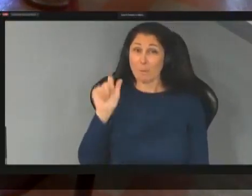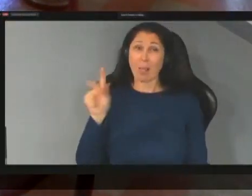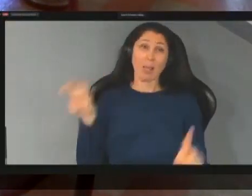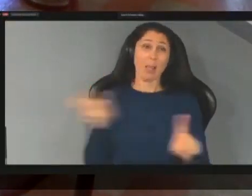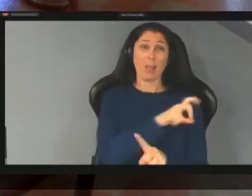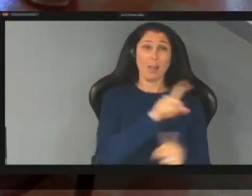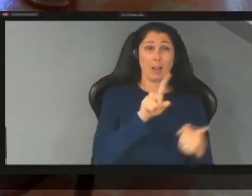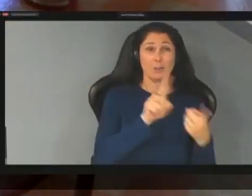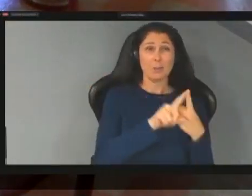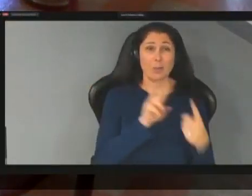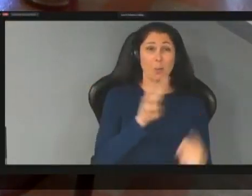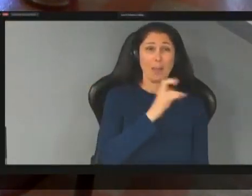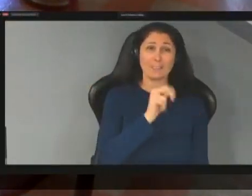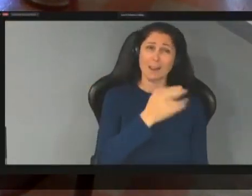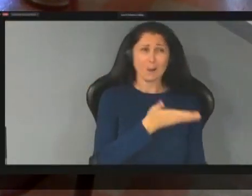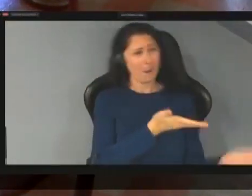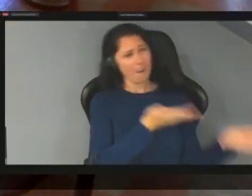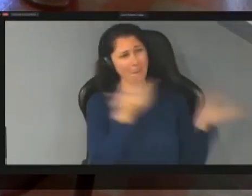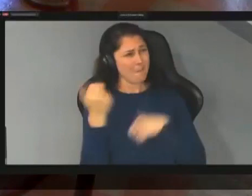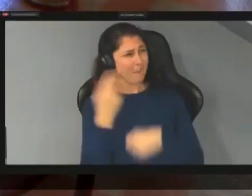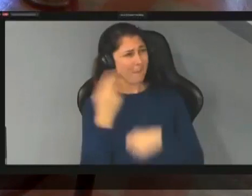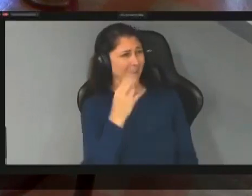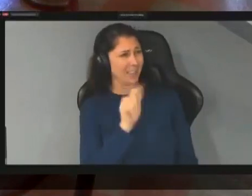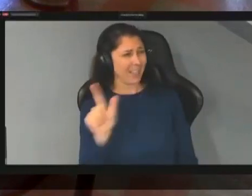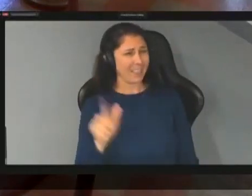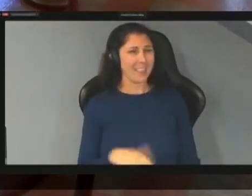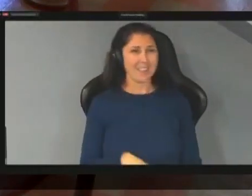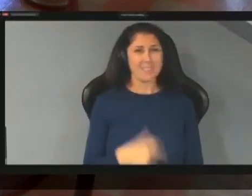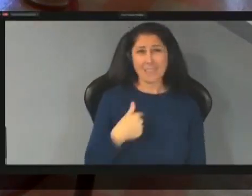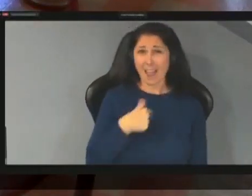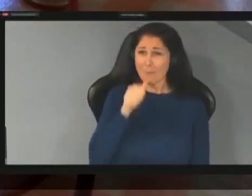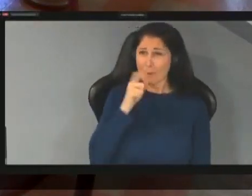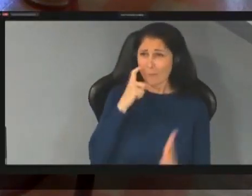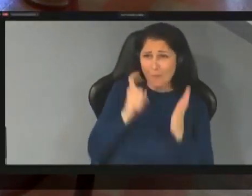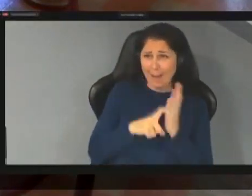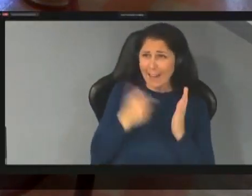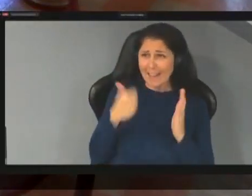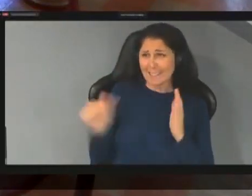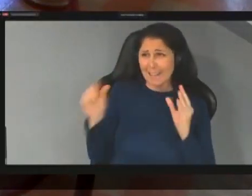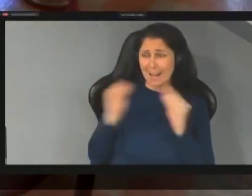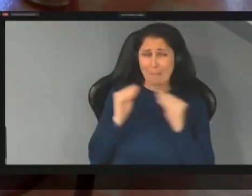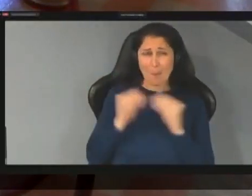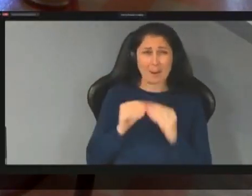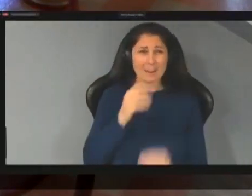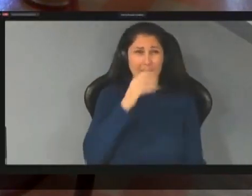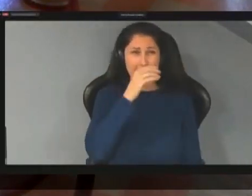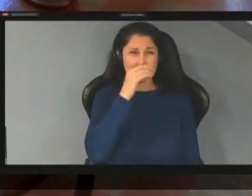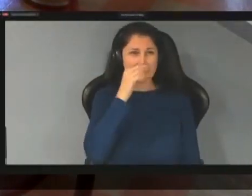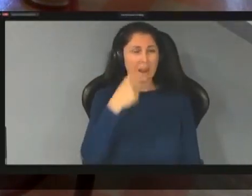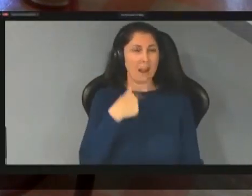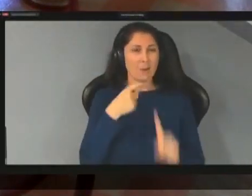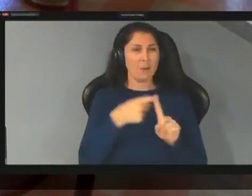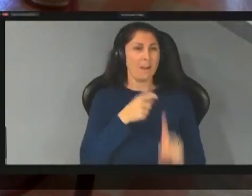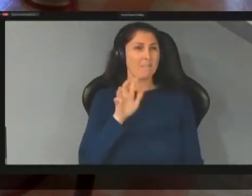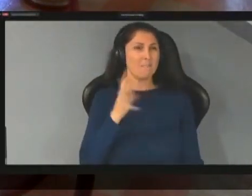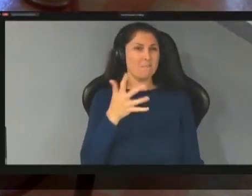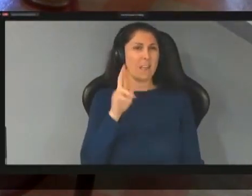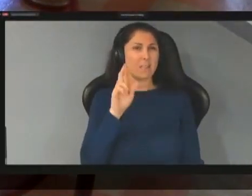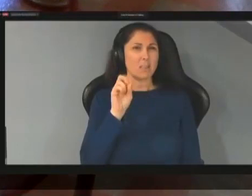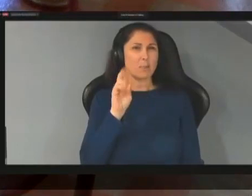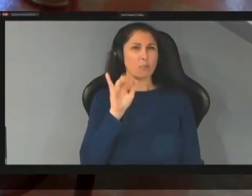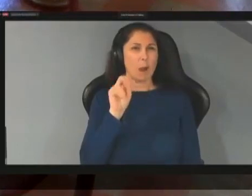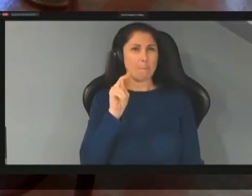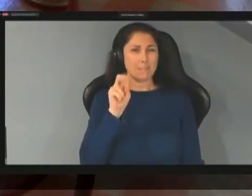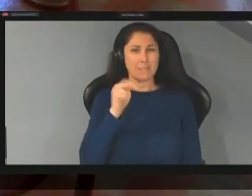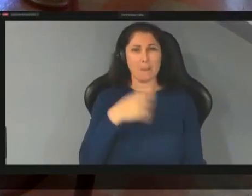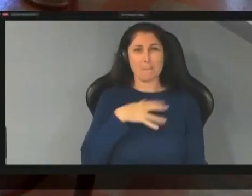Hill. I don't recognize it anymore. But I was actually from Fifth and Robinson. But my mother was